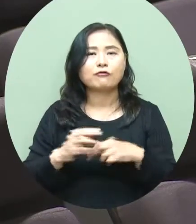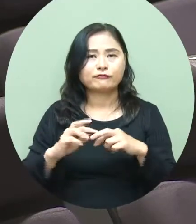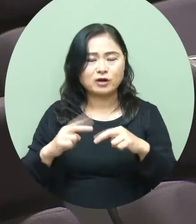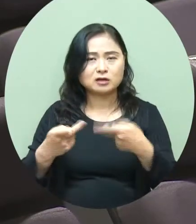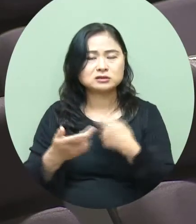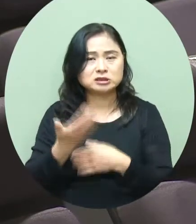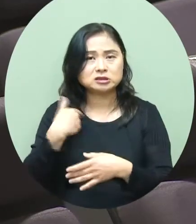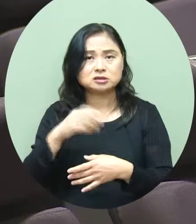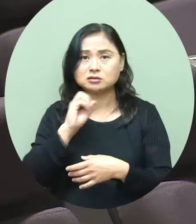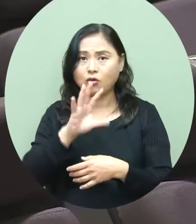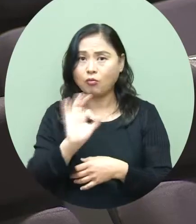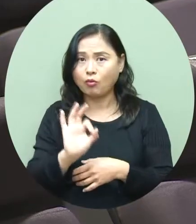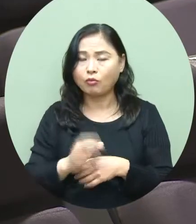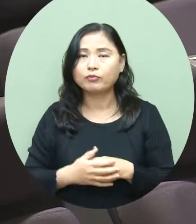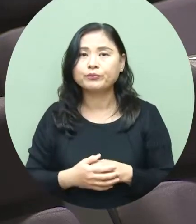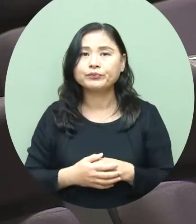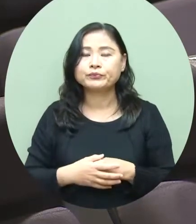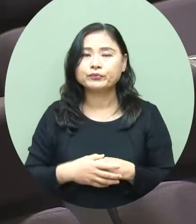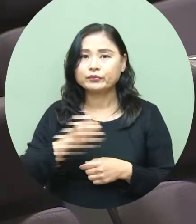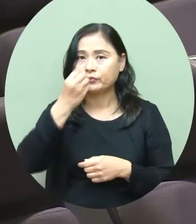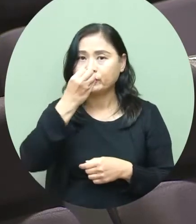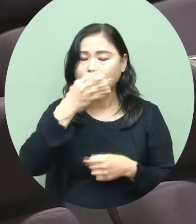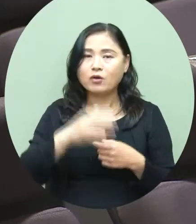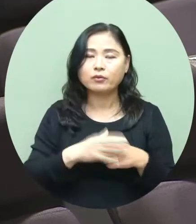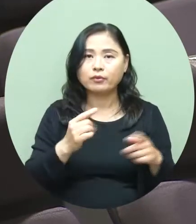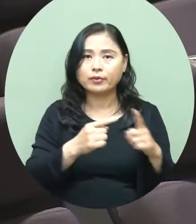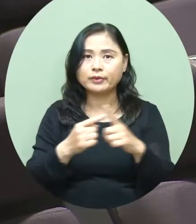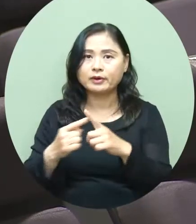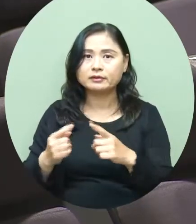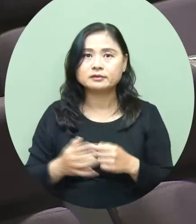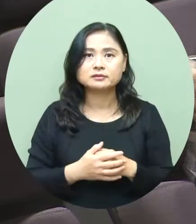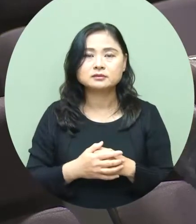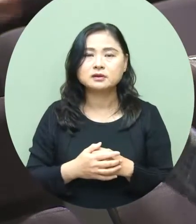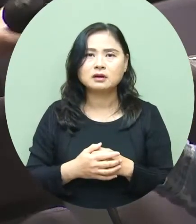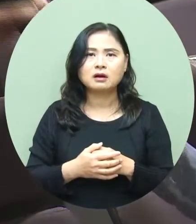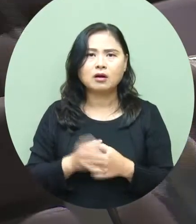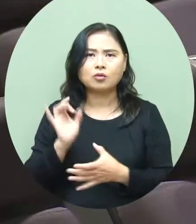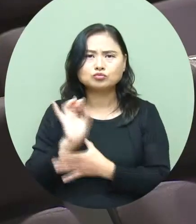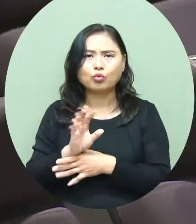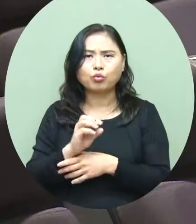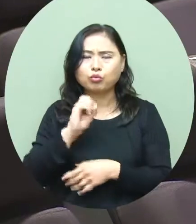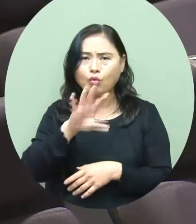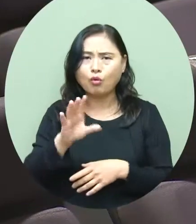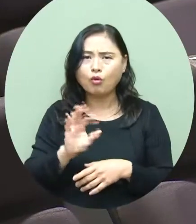it fair for Hong Kong residents if you don't tell them in advance of a flight ban? Thank you.